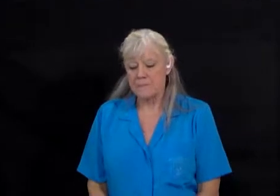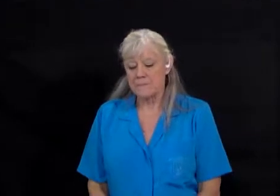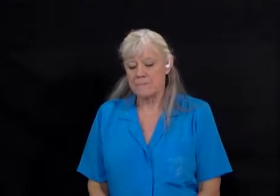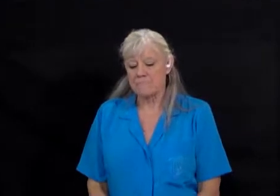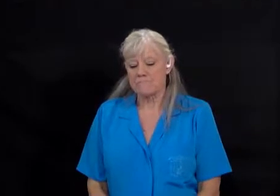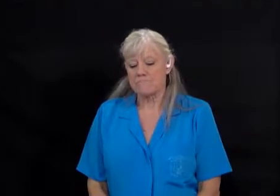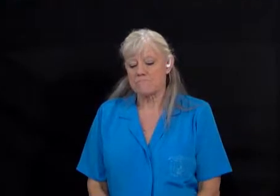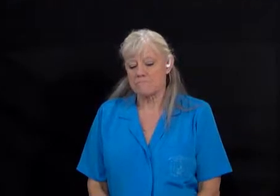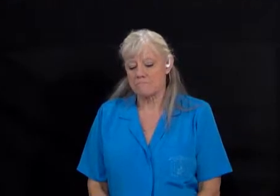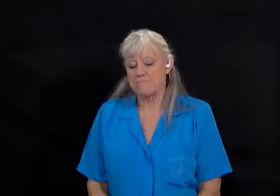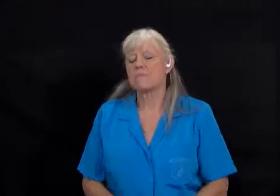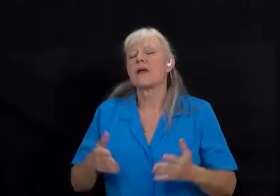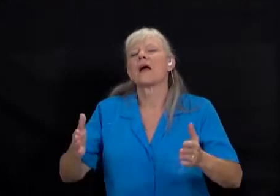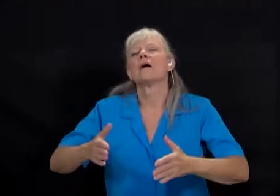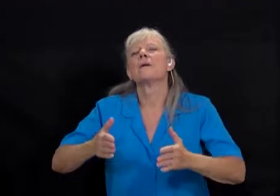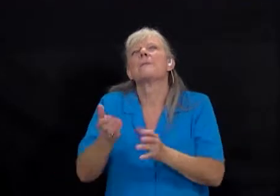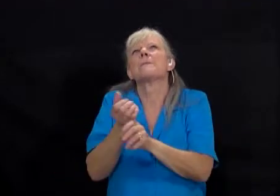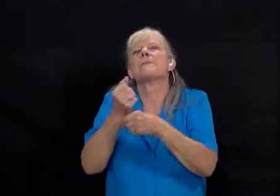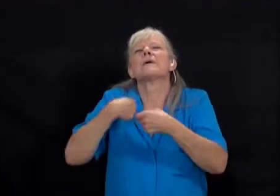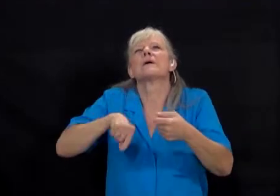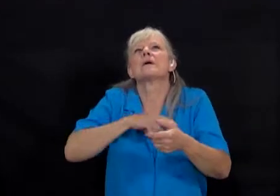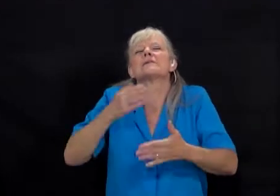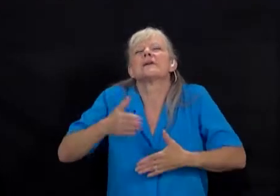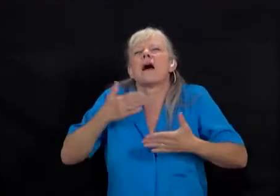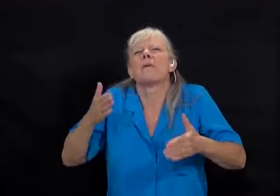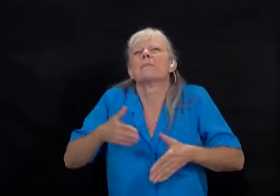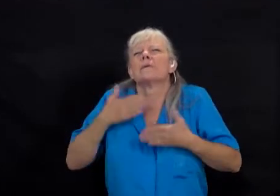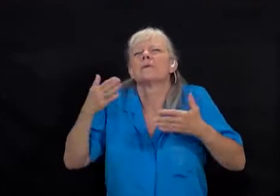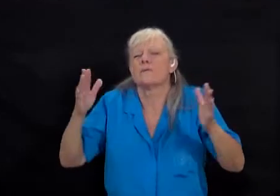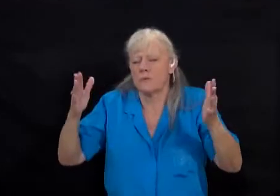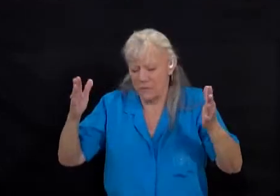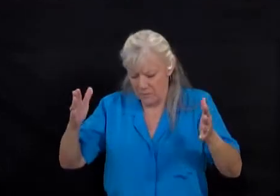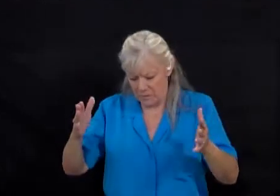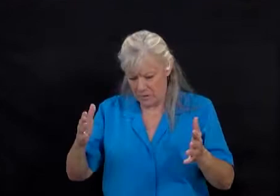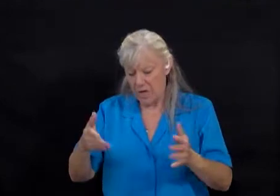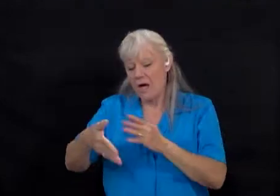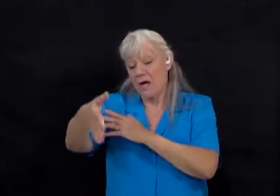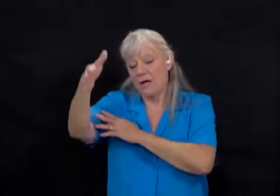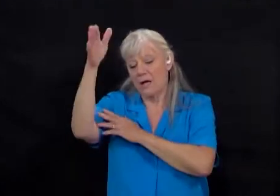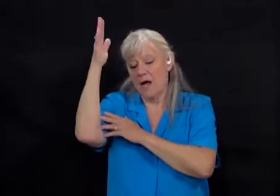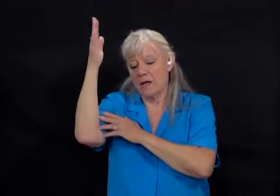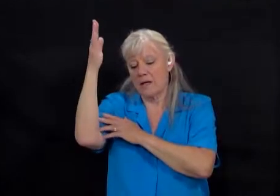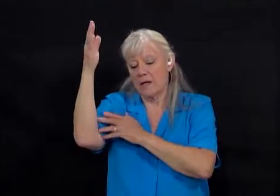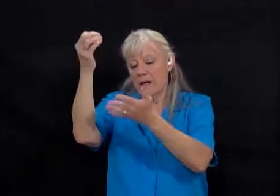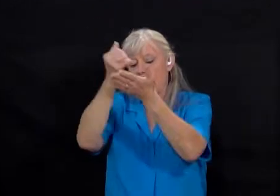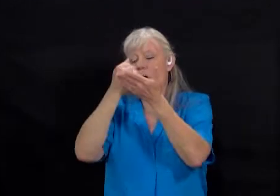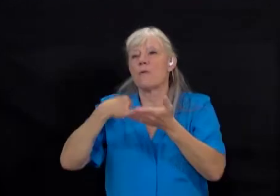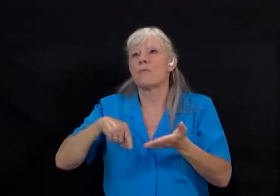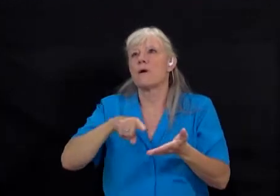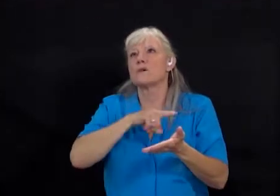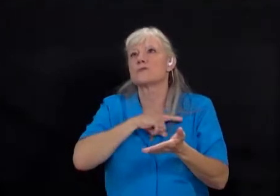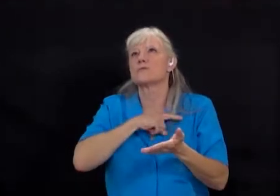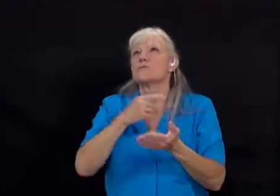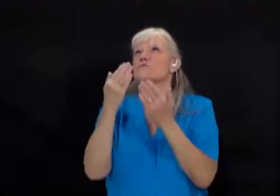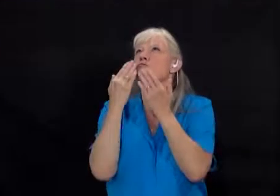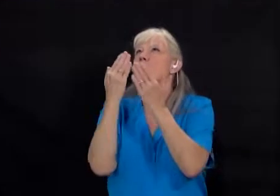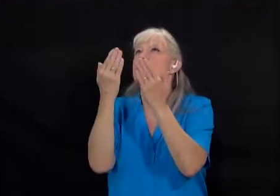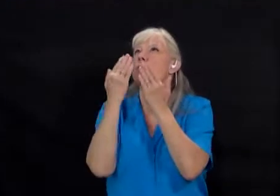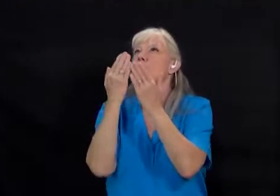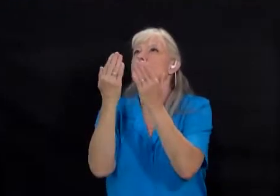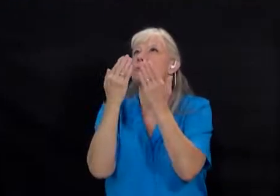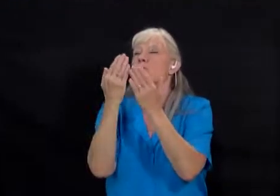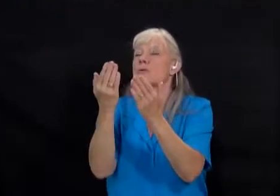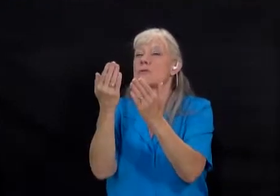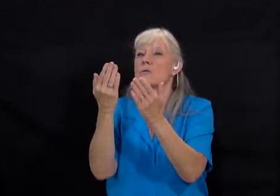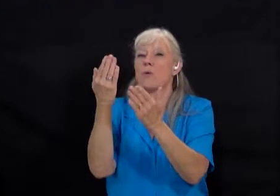Gladness with holy joys, Almighty God, and make us rejoice with devout thanksgiving for the ascension of Christ,